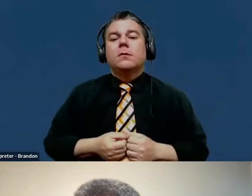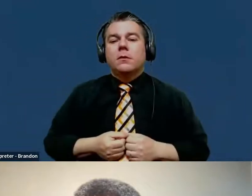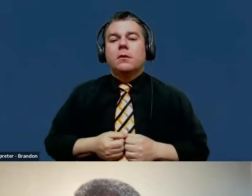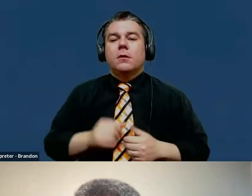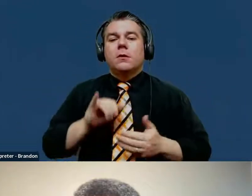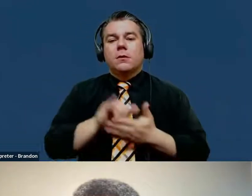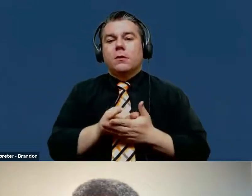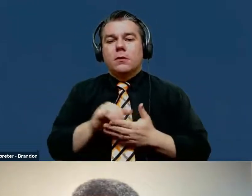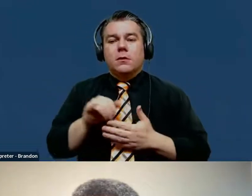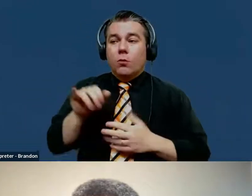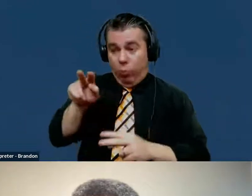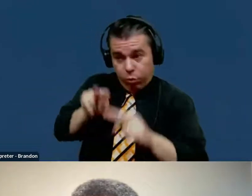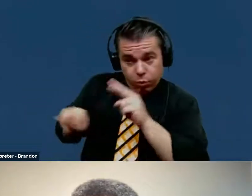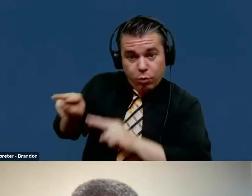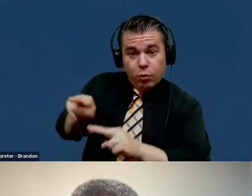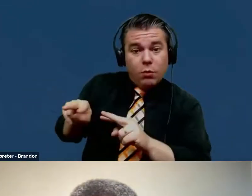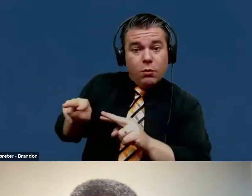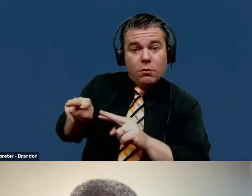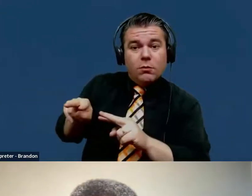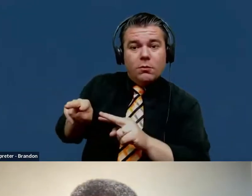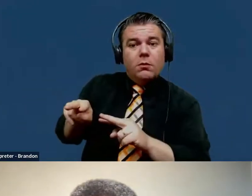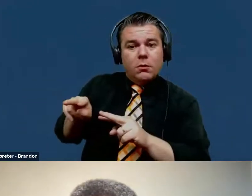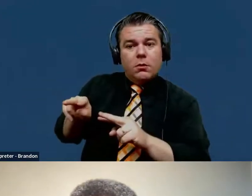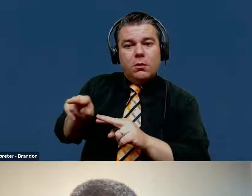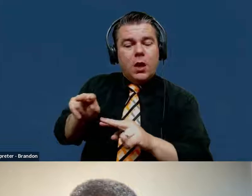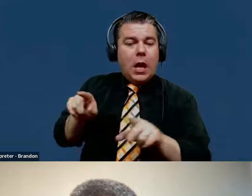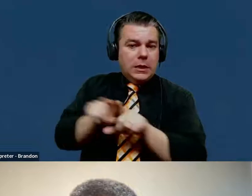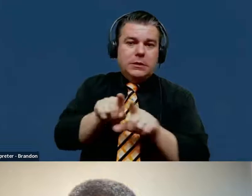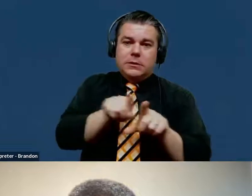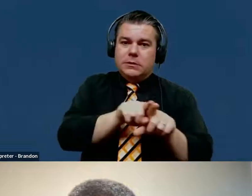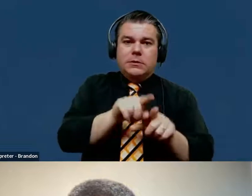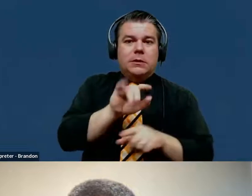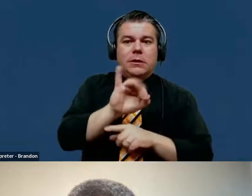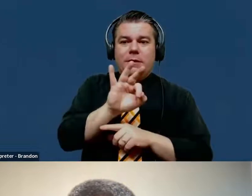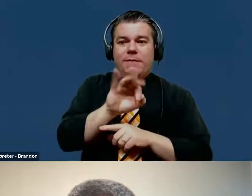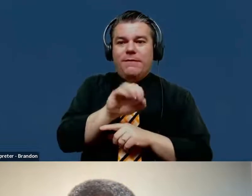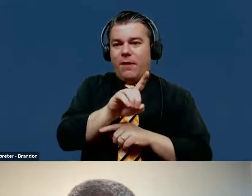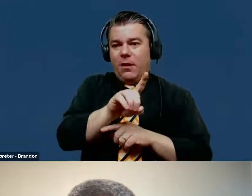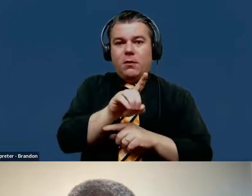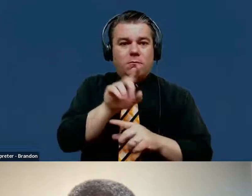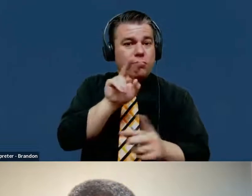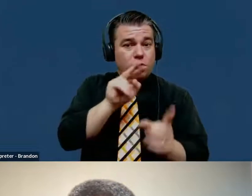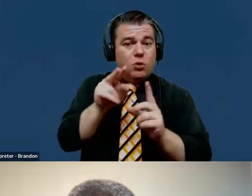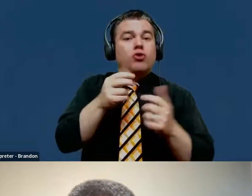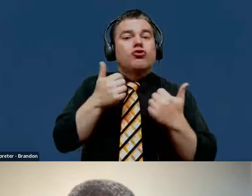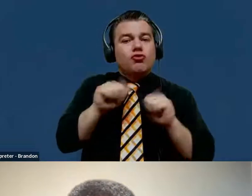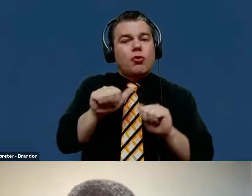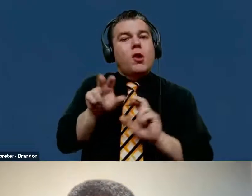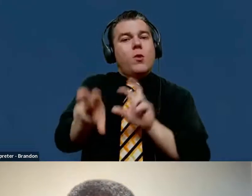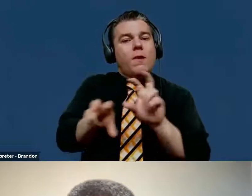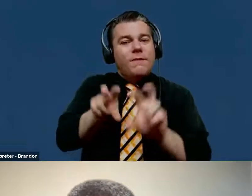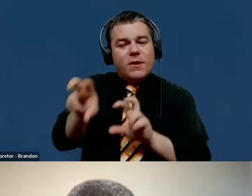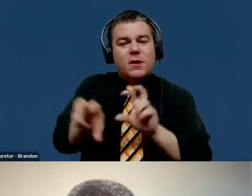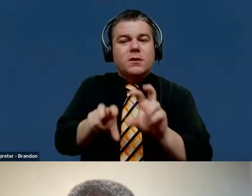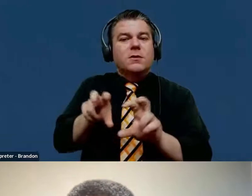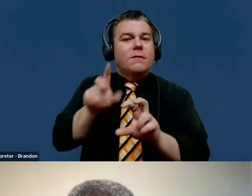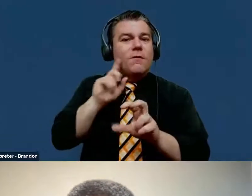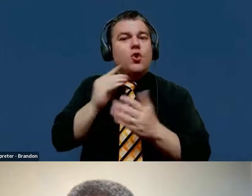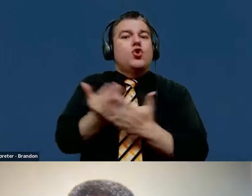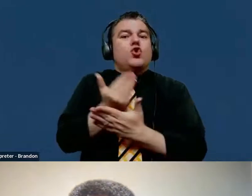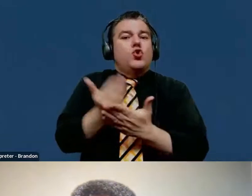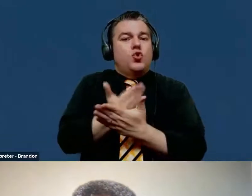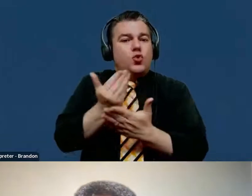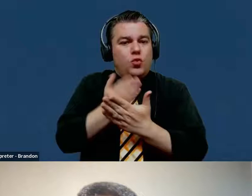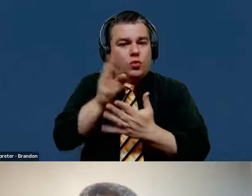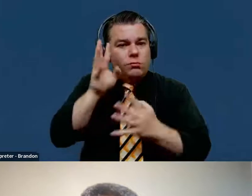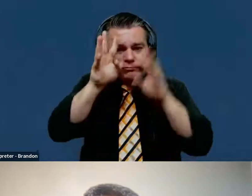and we'll always as an IFAD, as from an IFAD perspective, always try to invest into new initiatives on this, because we